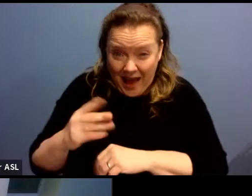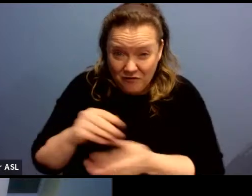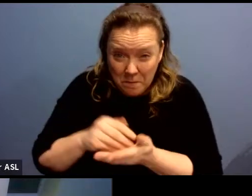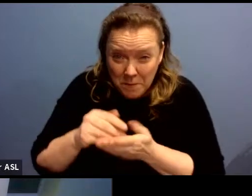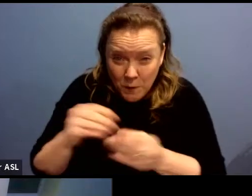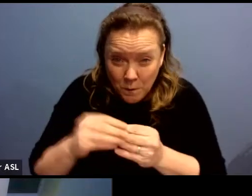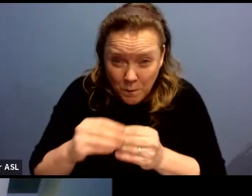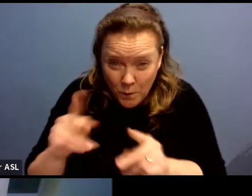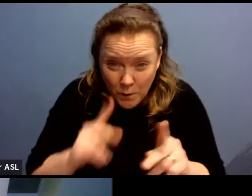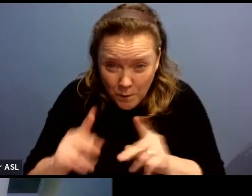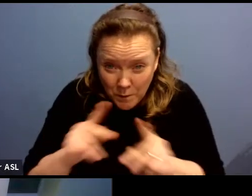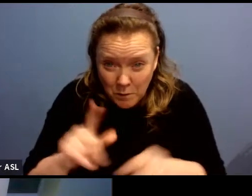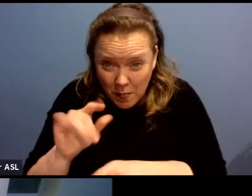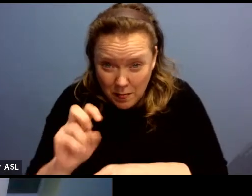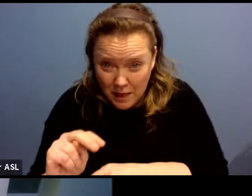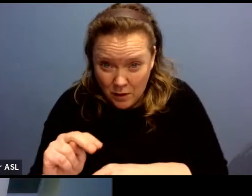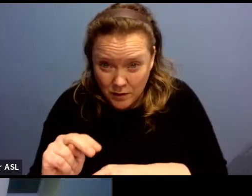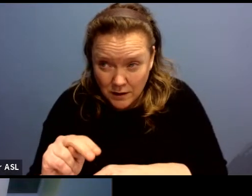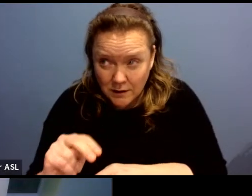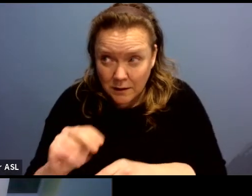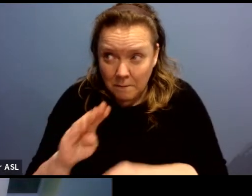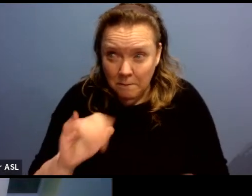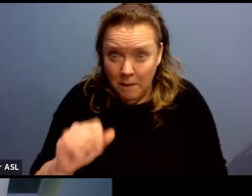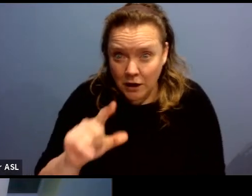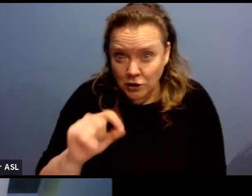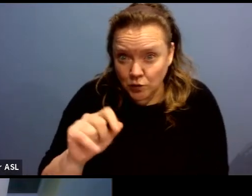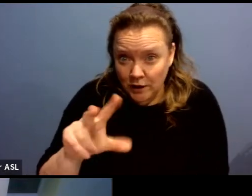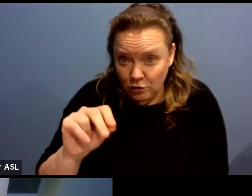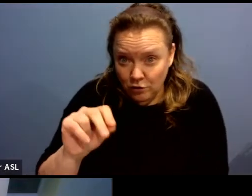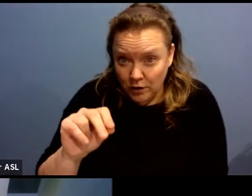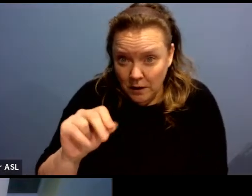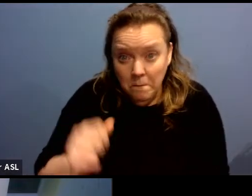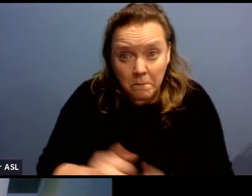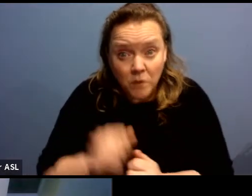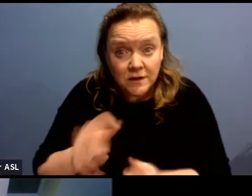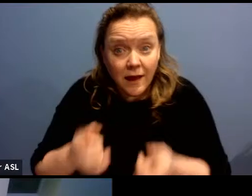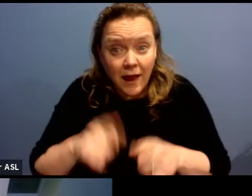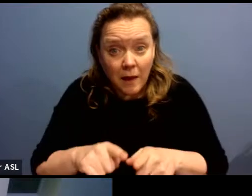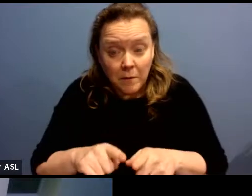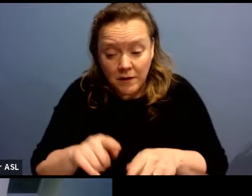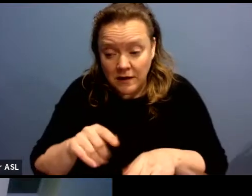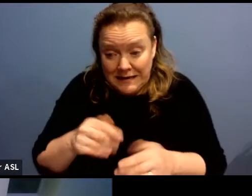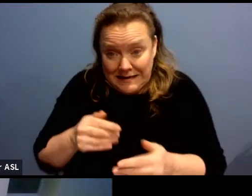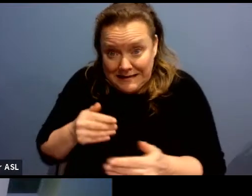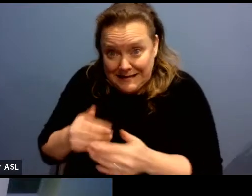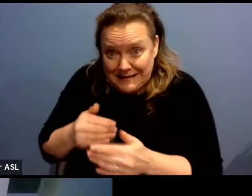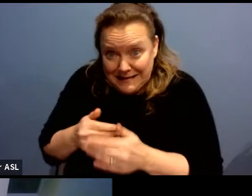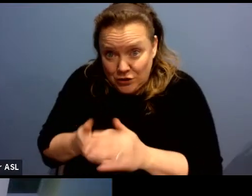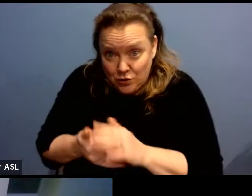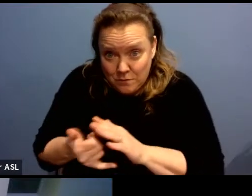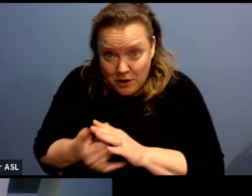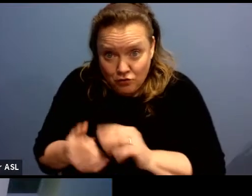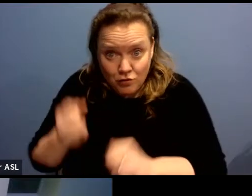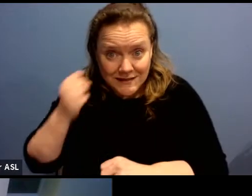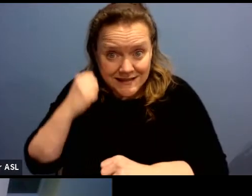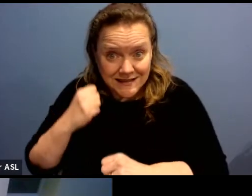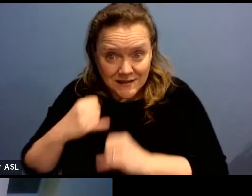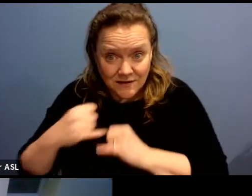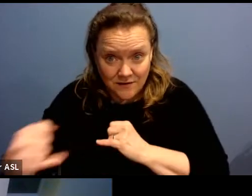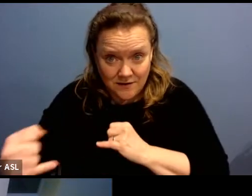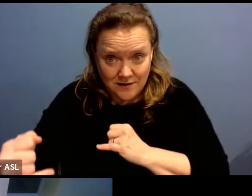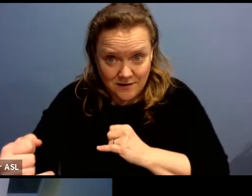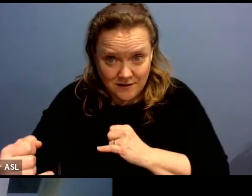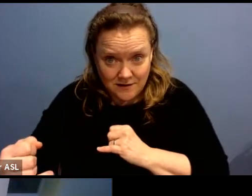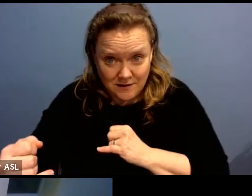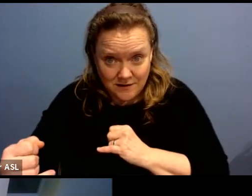that growth will be seen in eastern Loudoun County along the Metro Silver Line corridor. Metro access